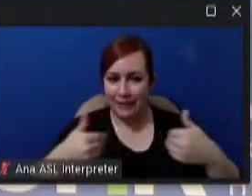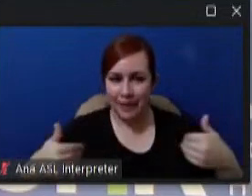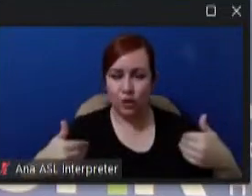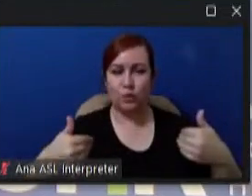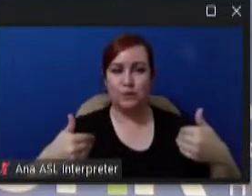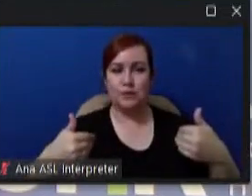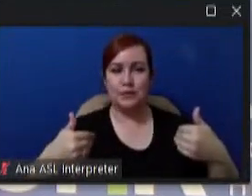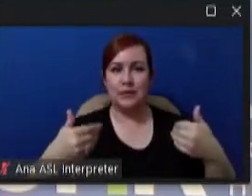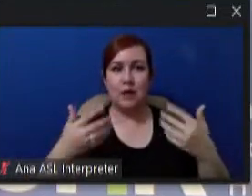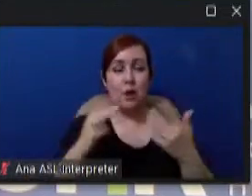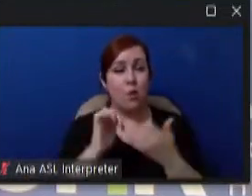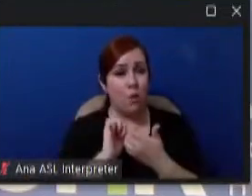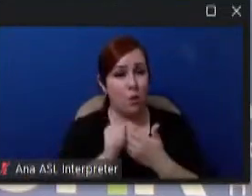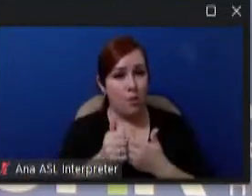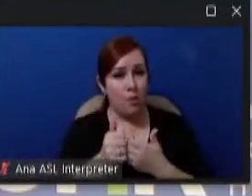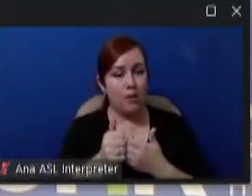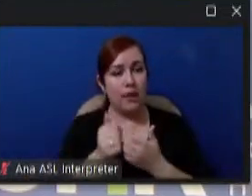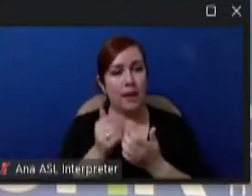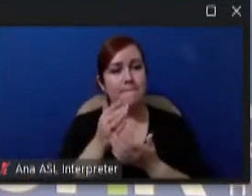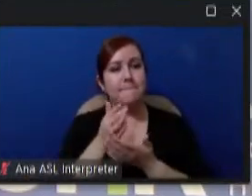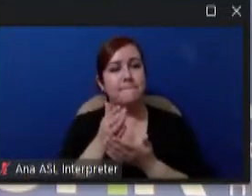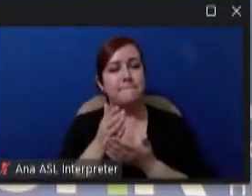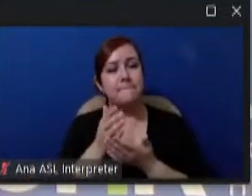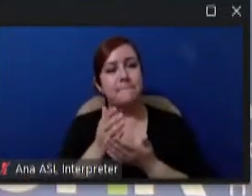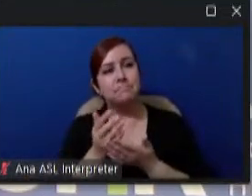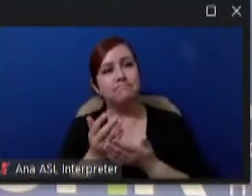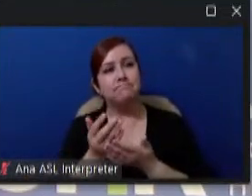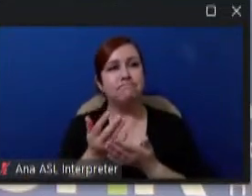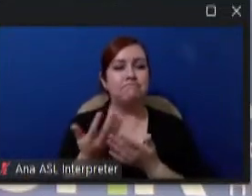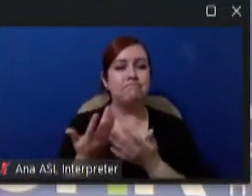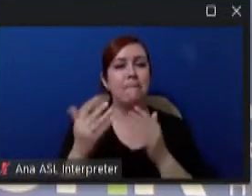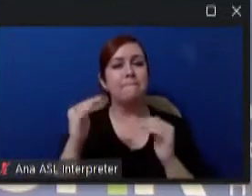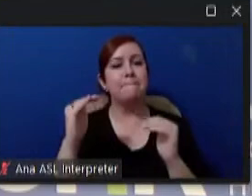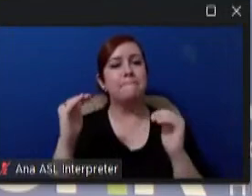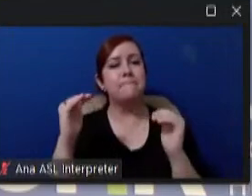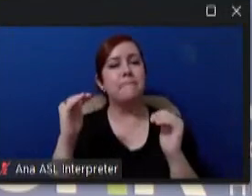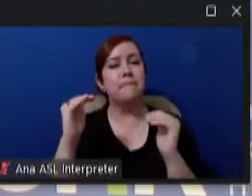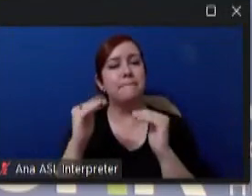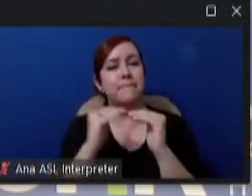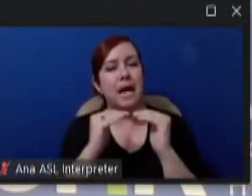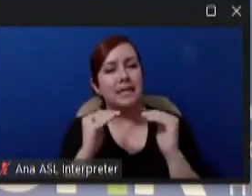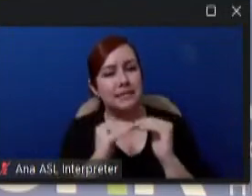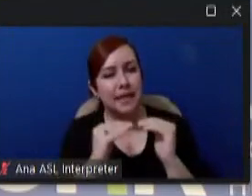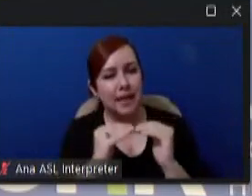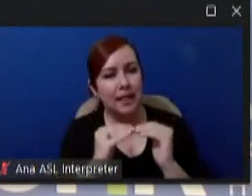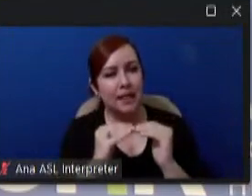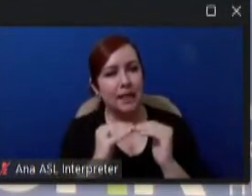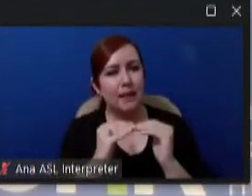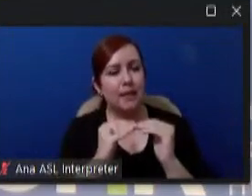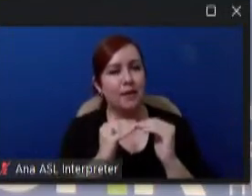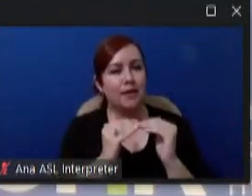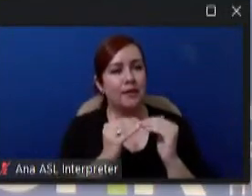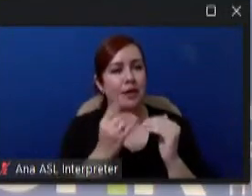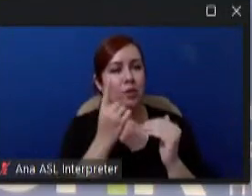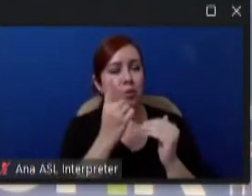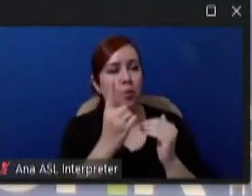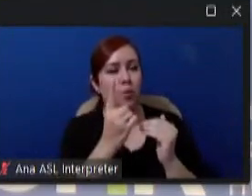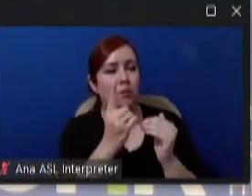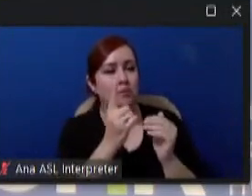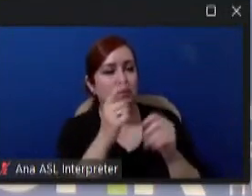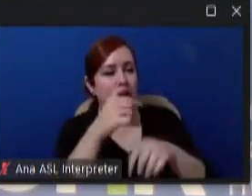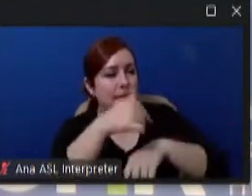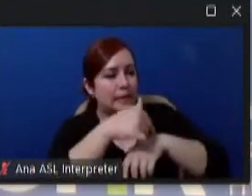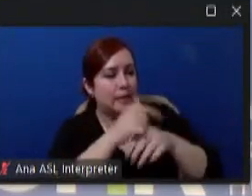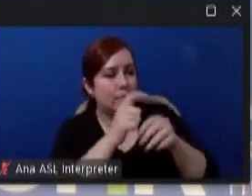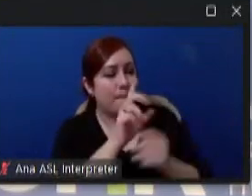about how the time will be distributed. We do so in an impartial and equal